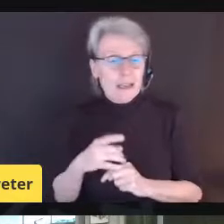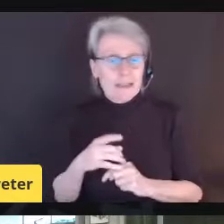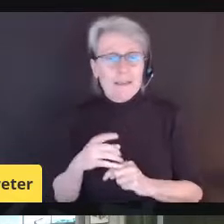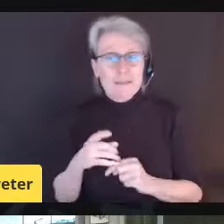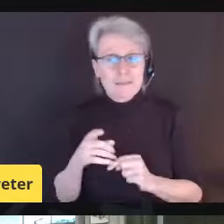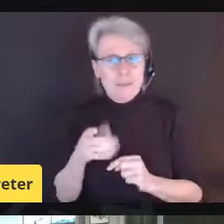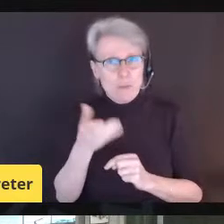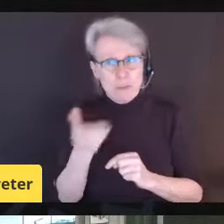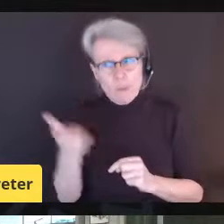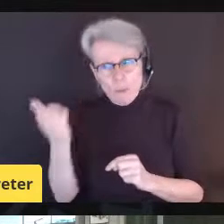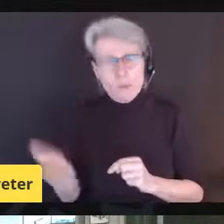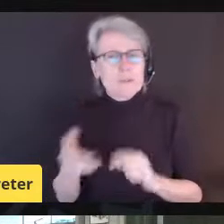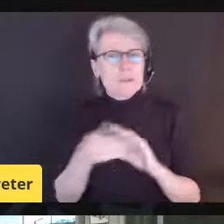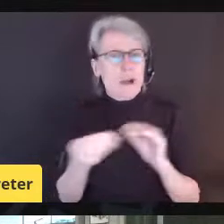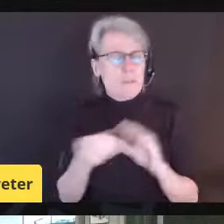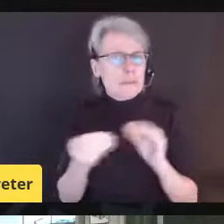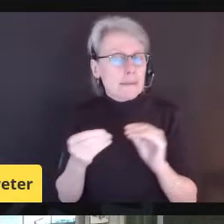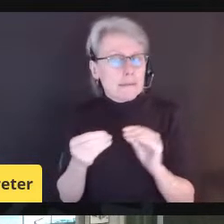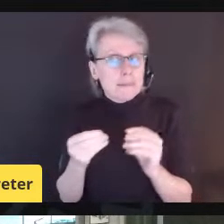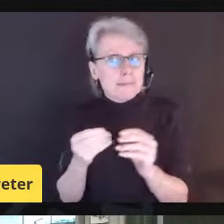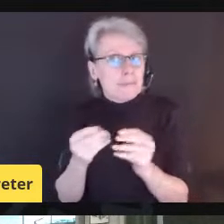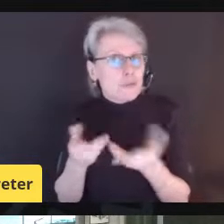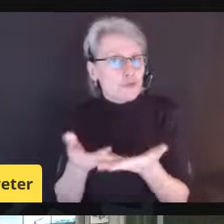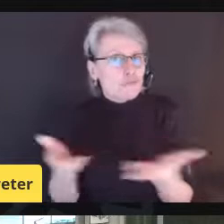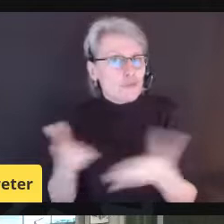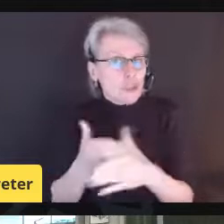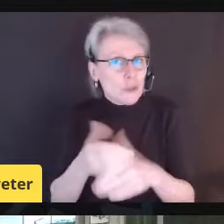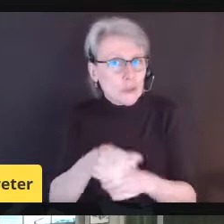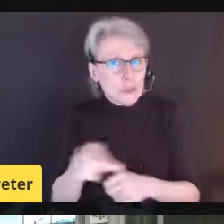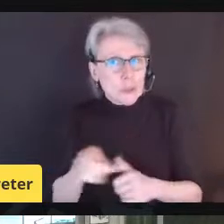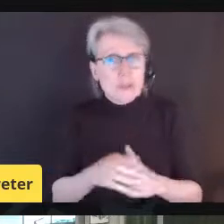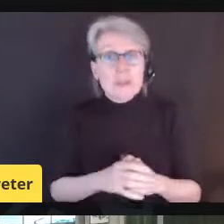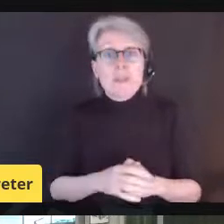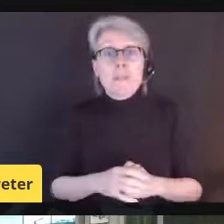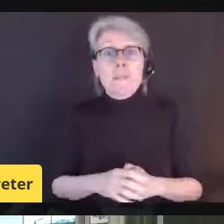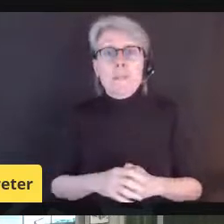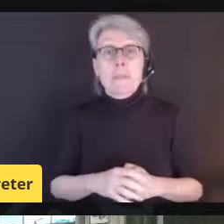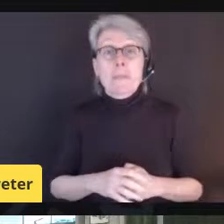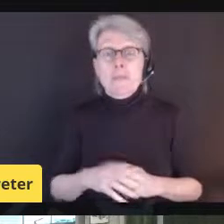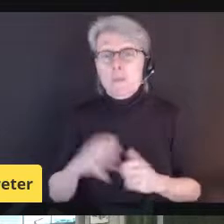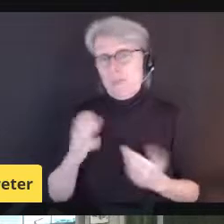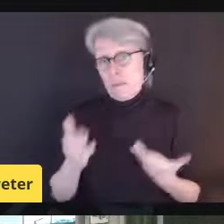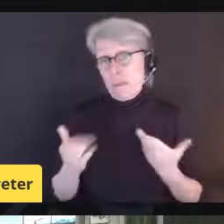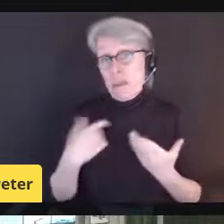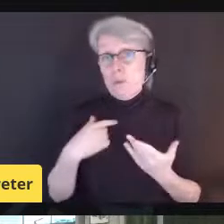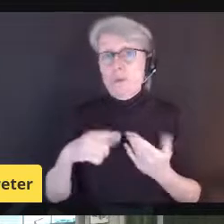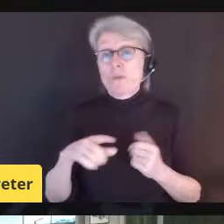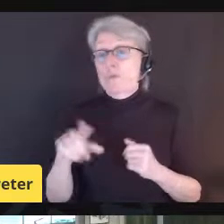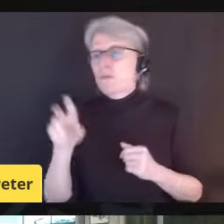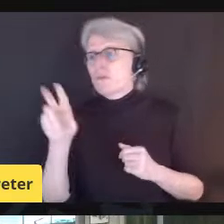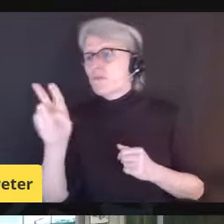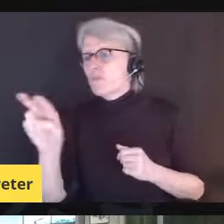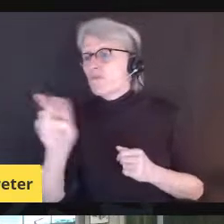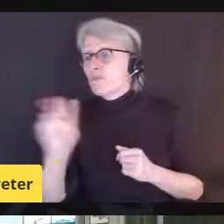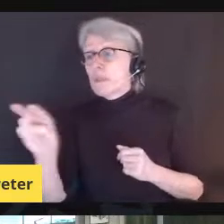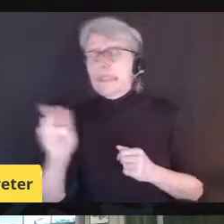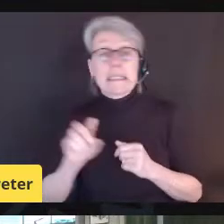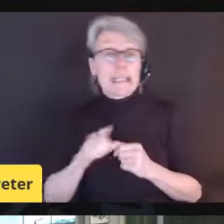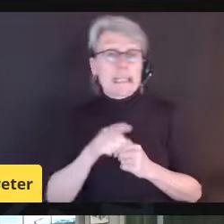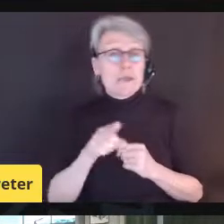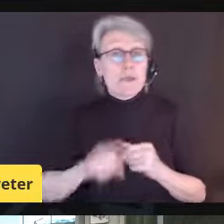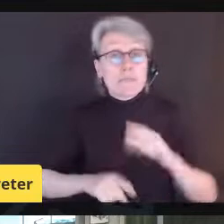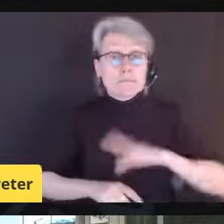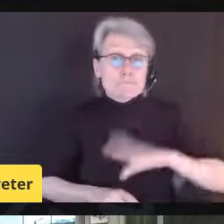are coming in to get answered. So mentors, if it works for you, maybe I could just read out the question and we could just do popcorn style if everyone wanted